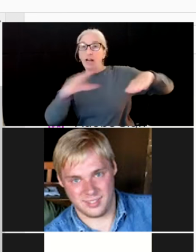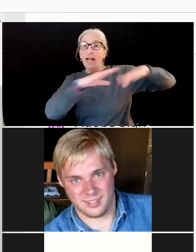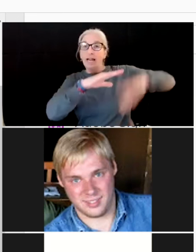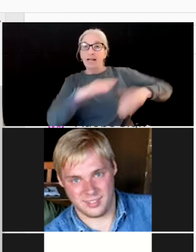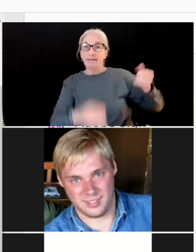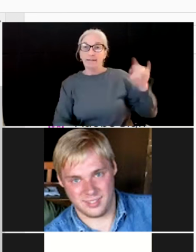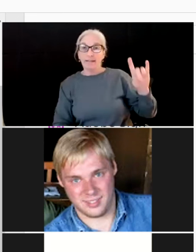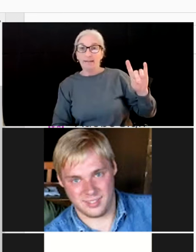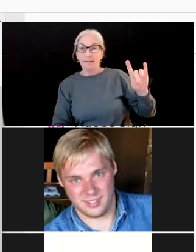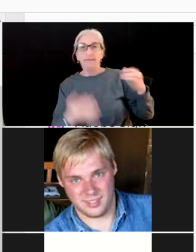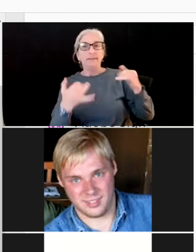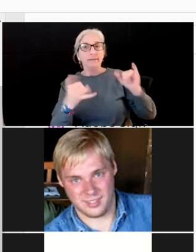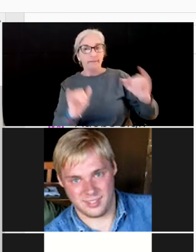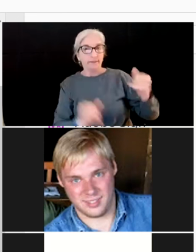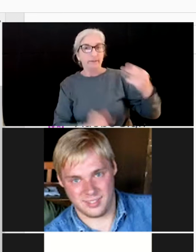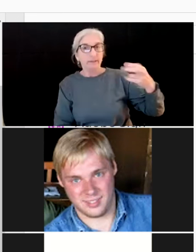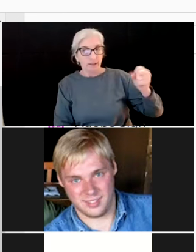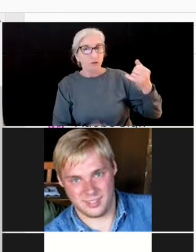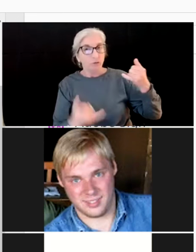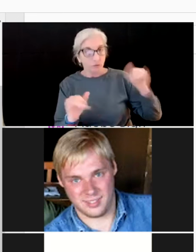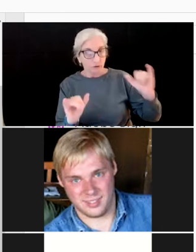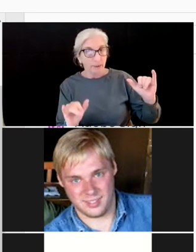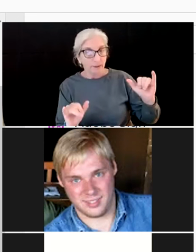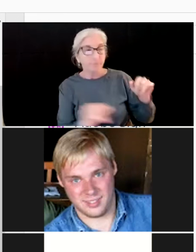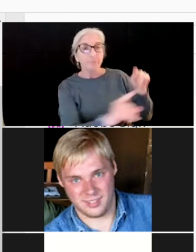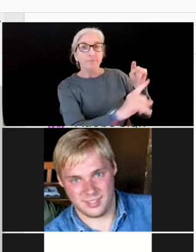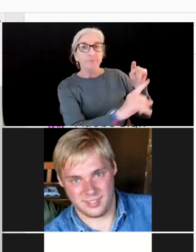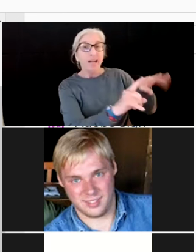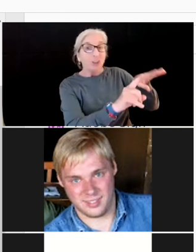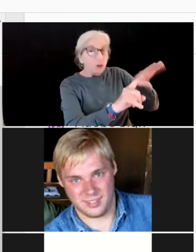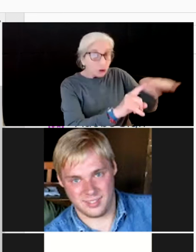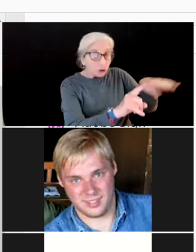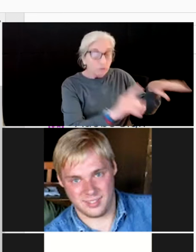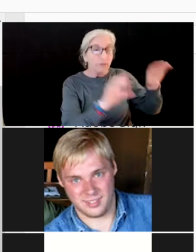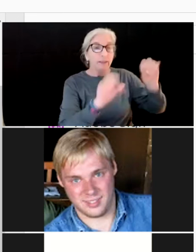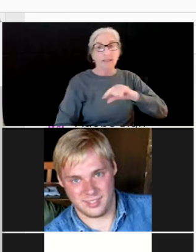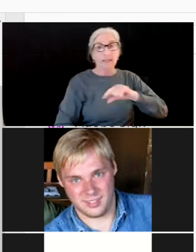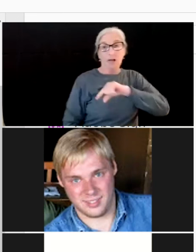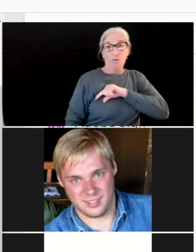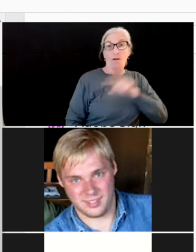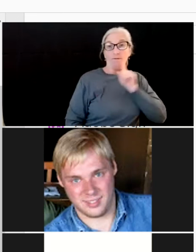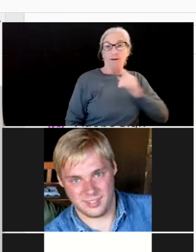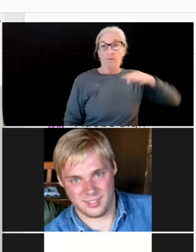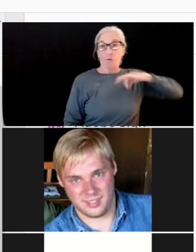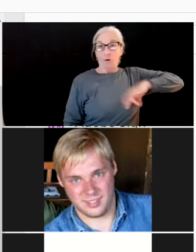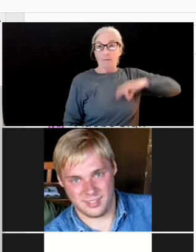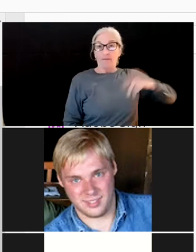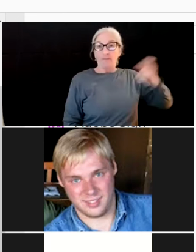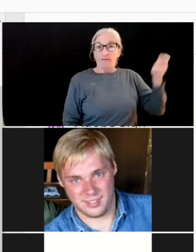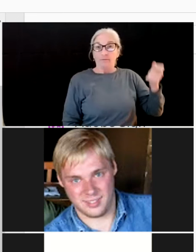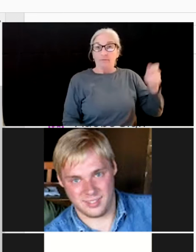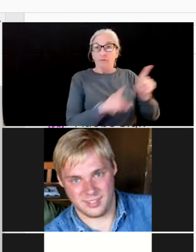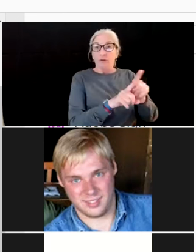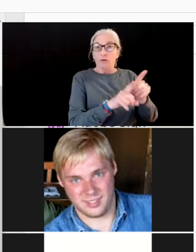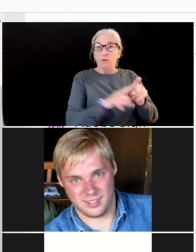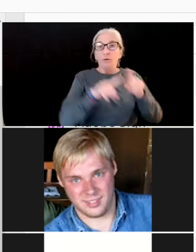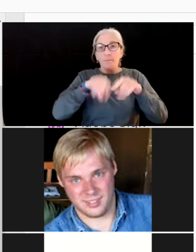high school, those children can be eligible for benefits based on the parent's record